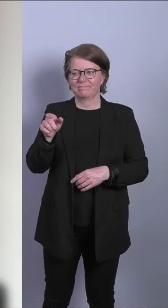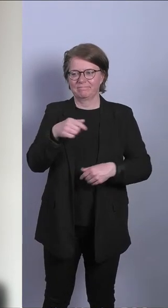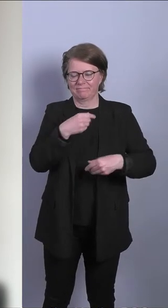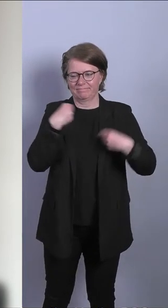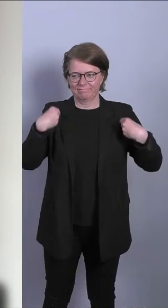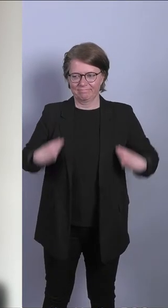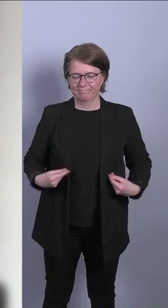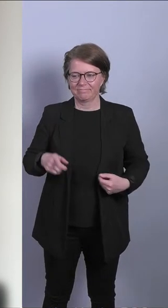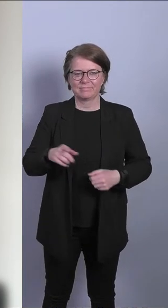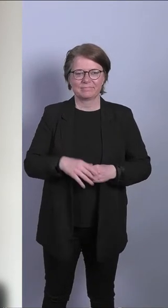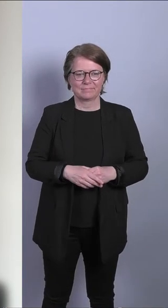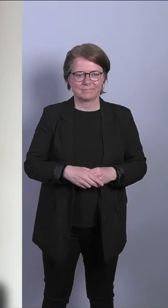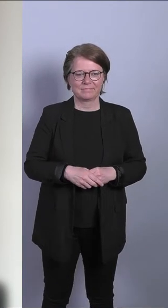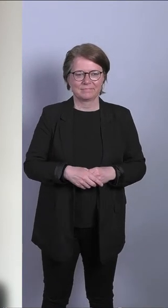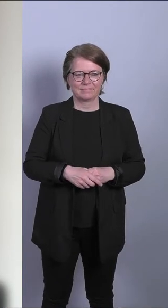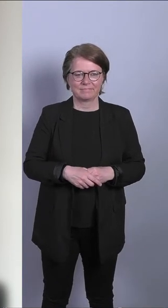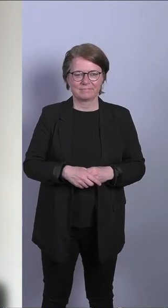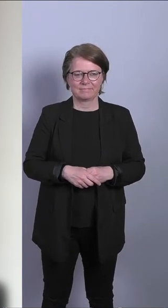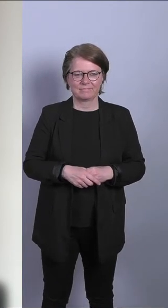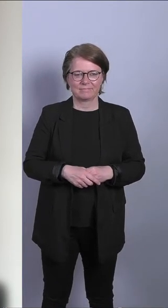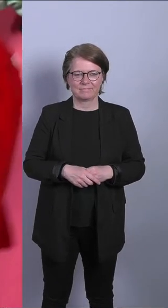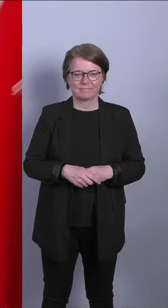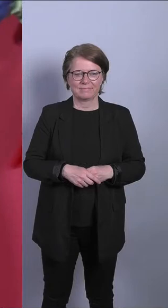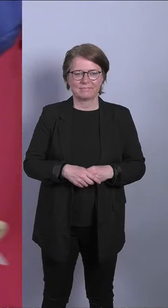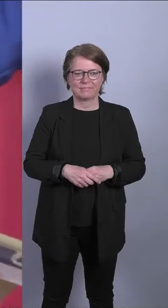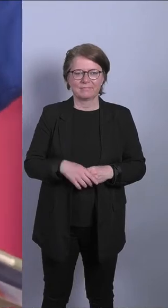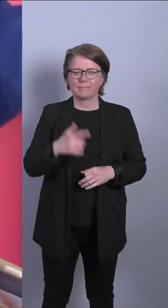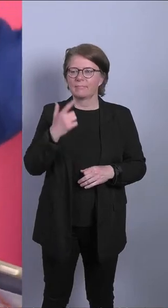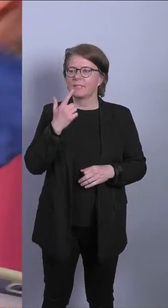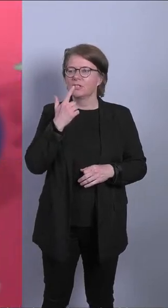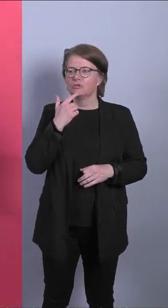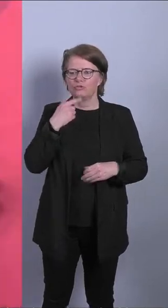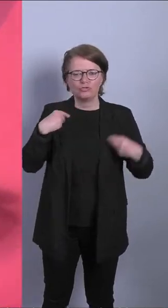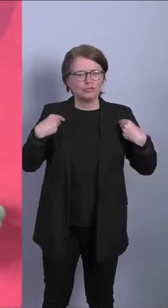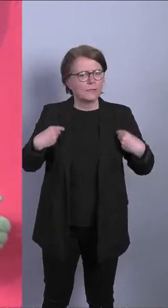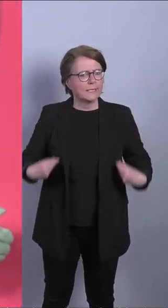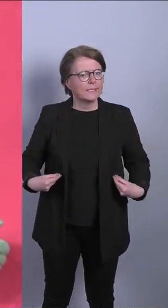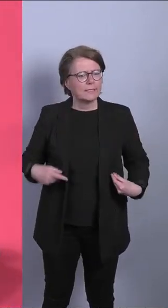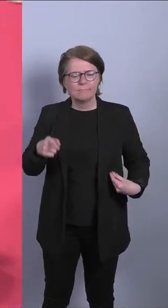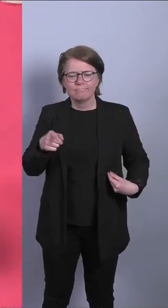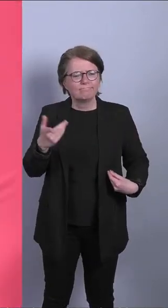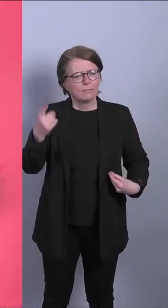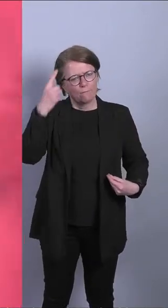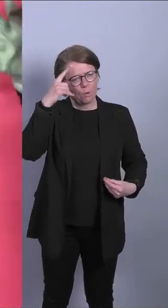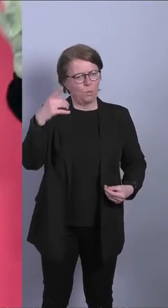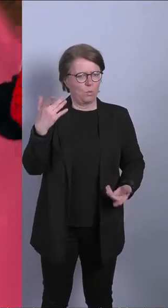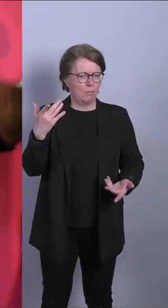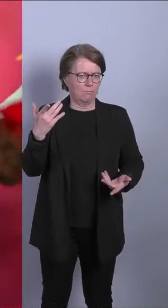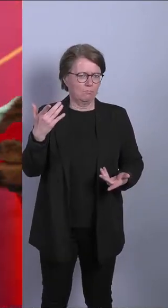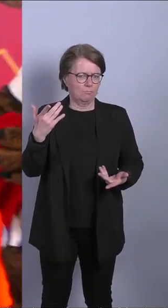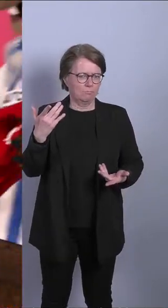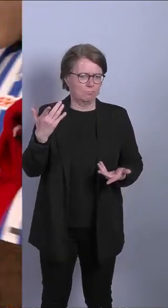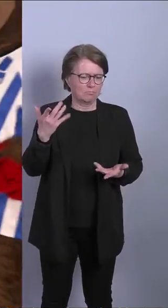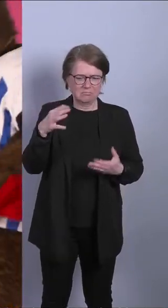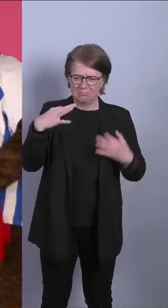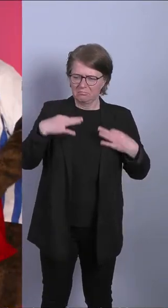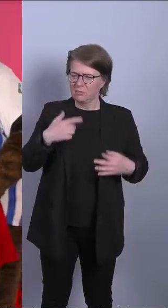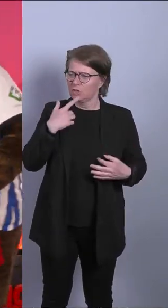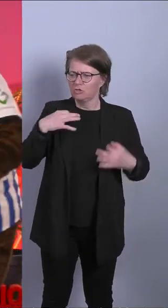can see it. Ah, that's what you did. And that was the great uniform. And this year, what do you do?